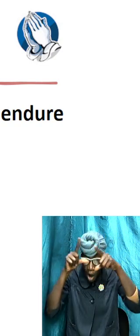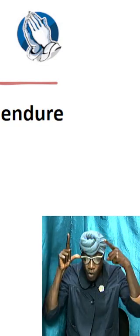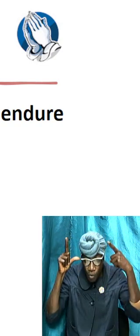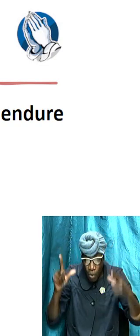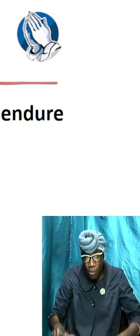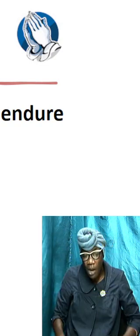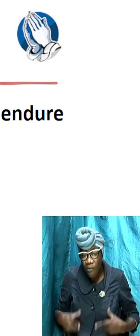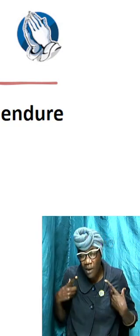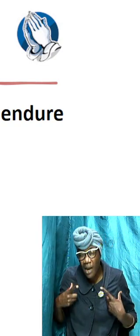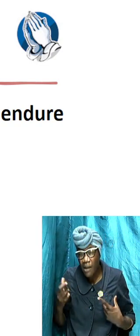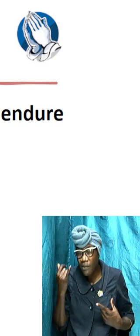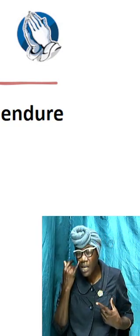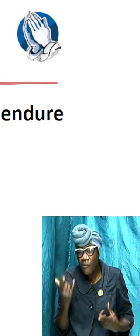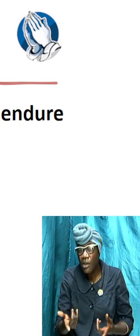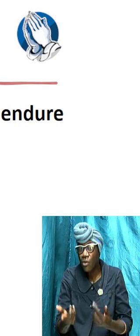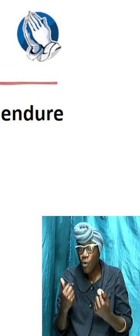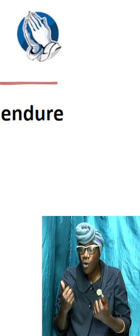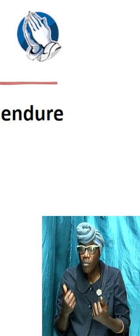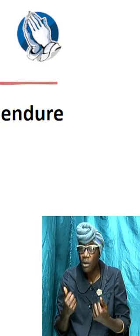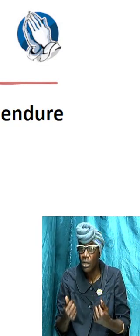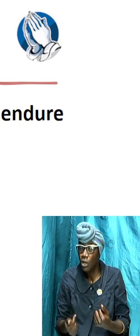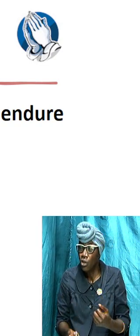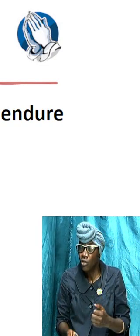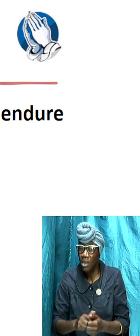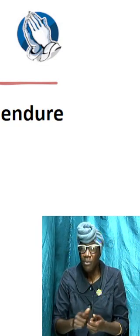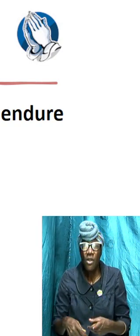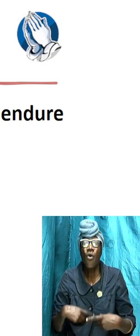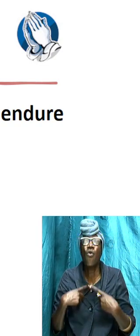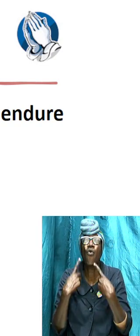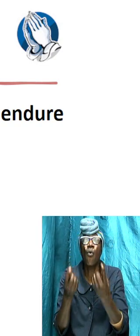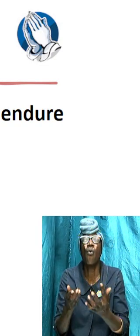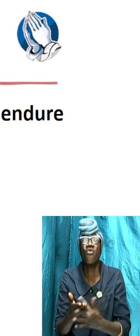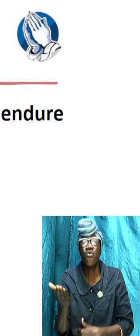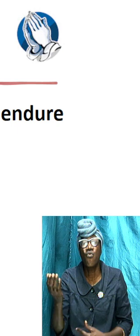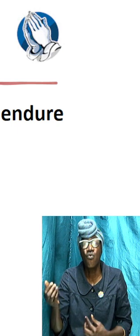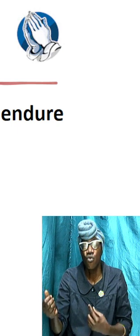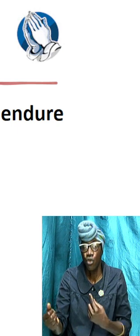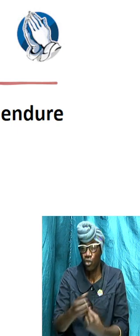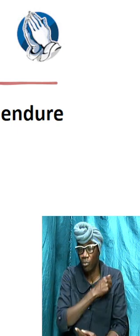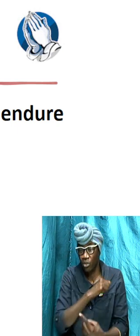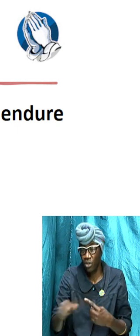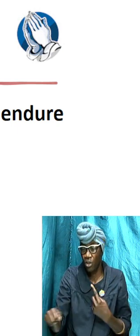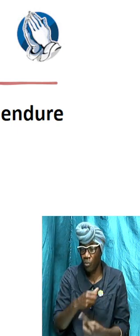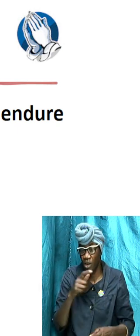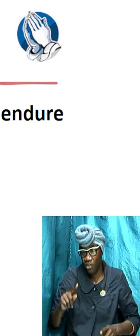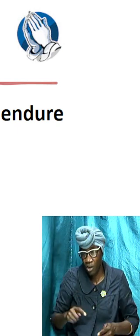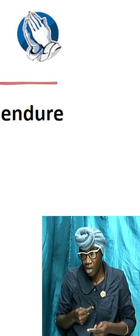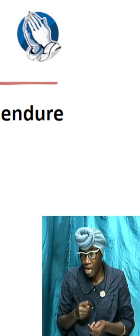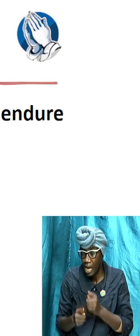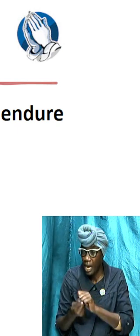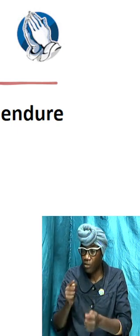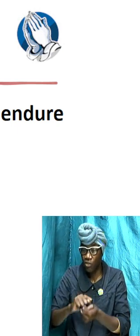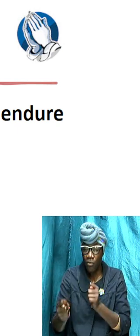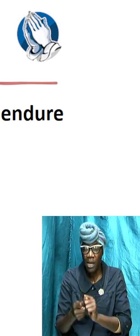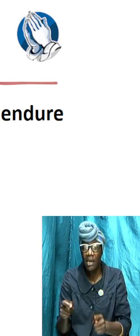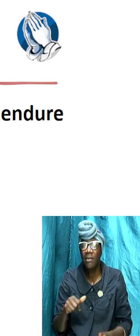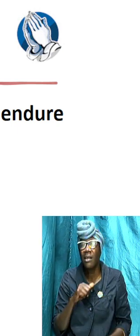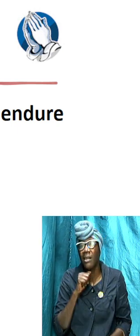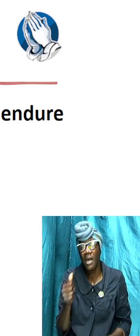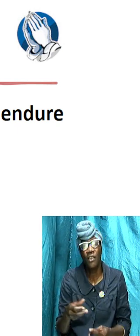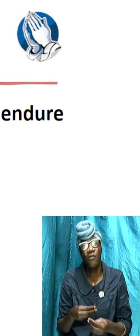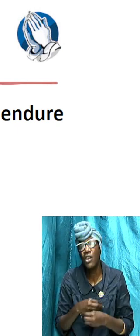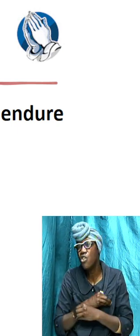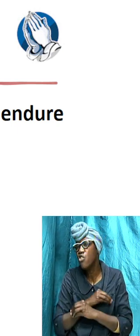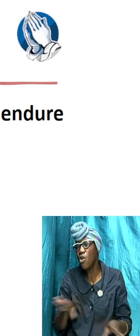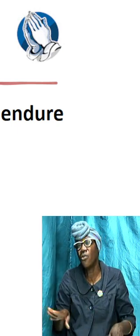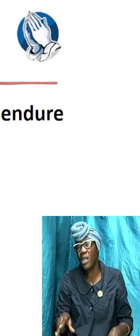it comes to the case where you're going through certain situations and trials, understand that it's not for naught. If in this